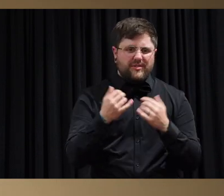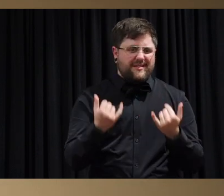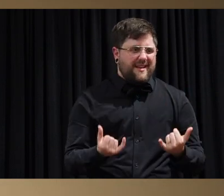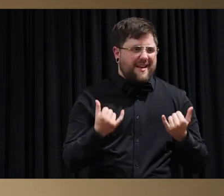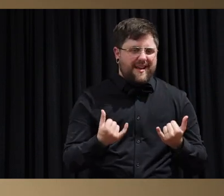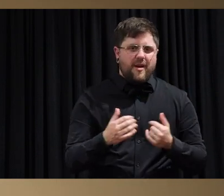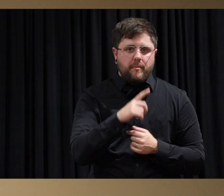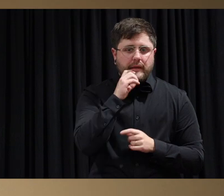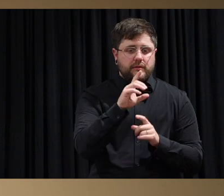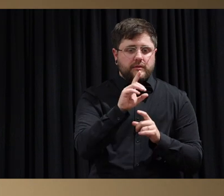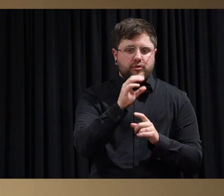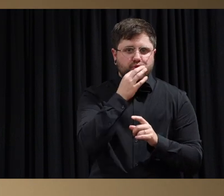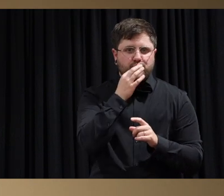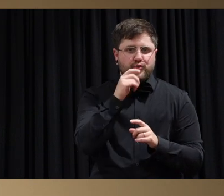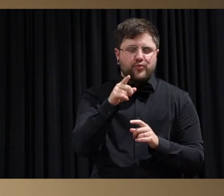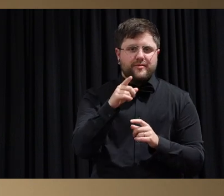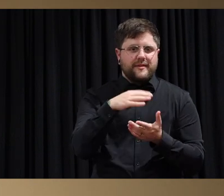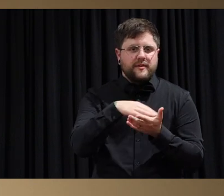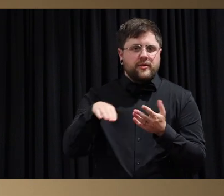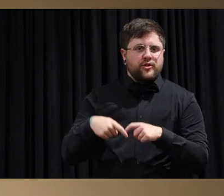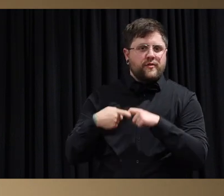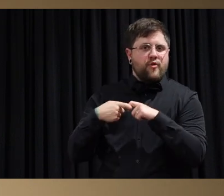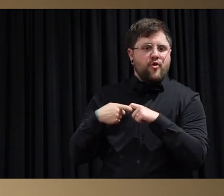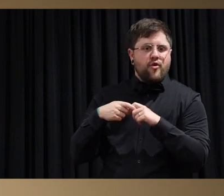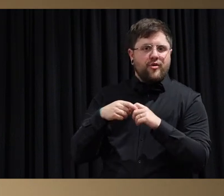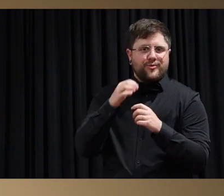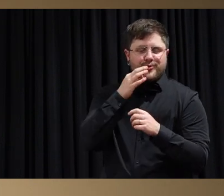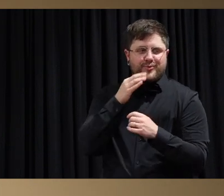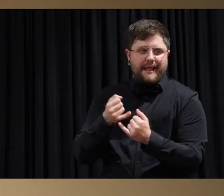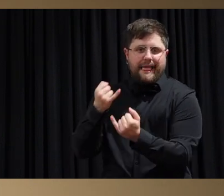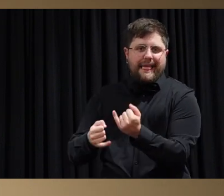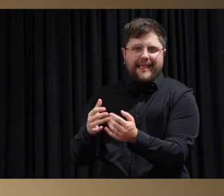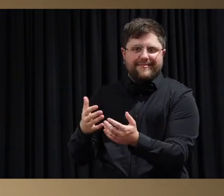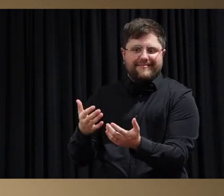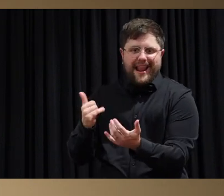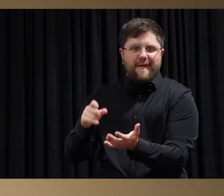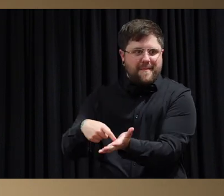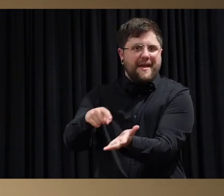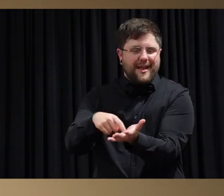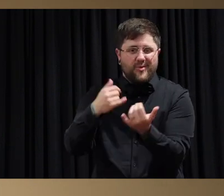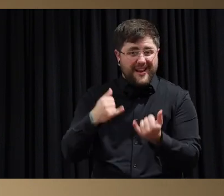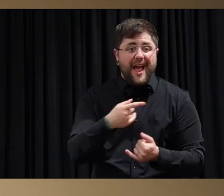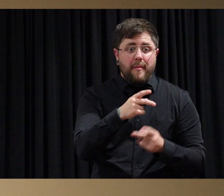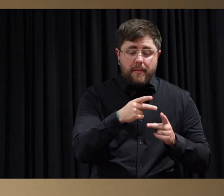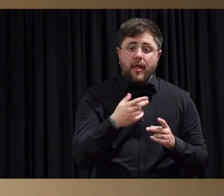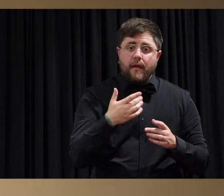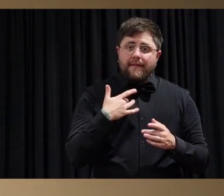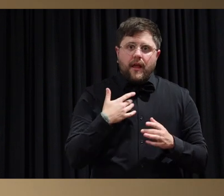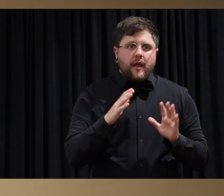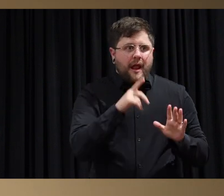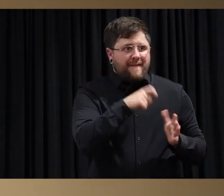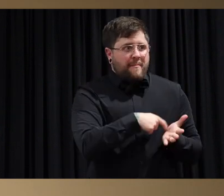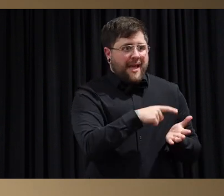the deferrals have ended, right? So it puts a burden on people that, for the last couple of years they didn't